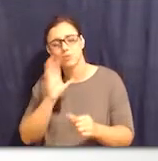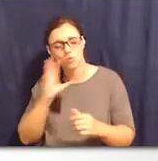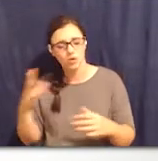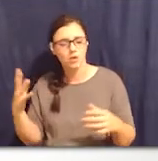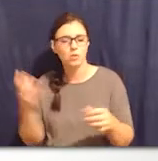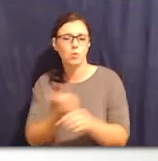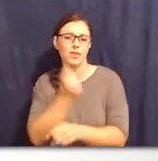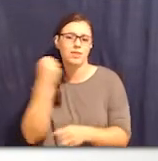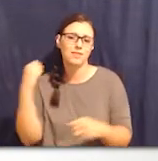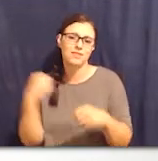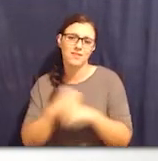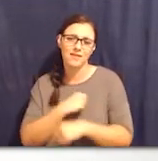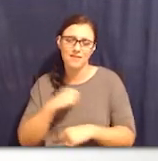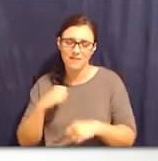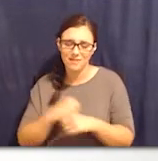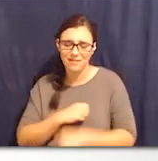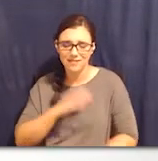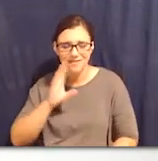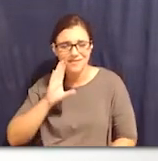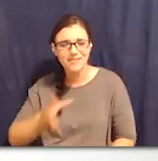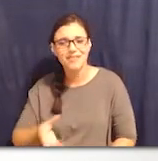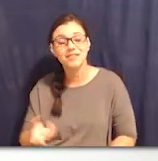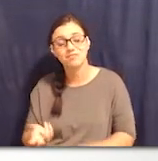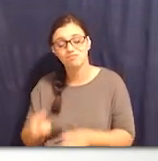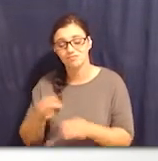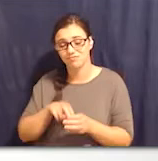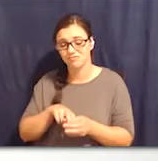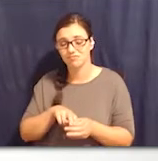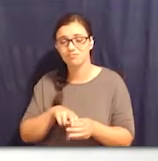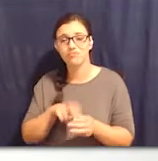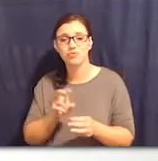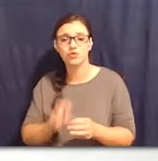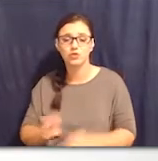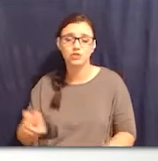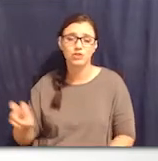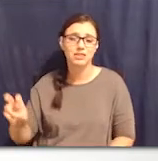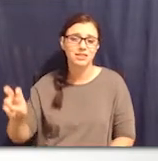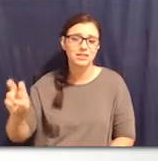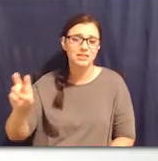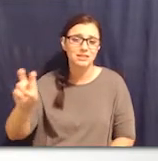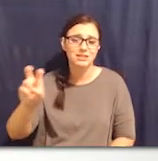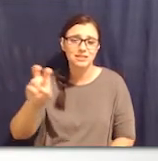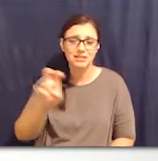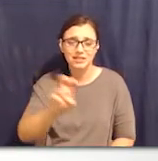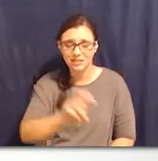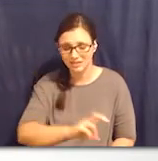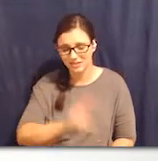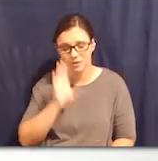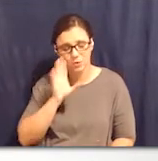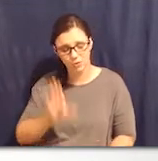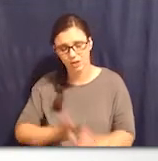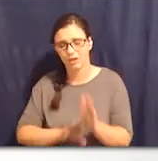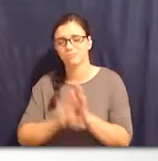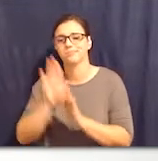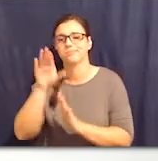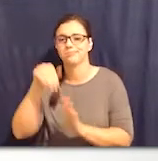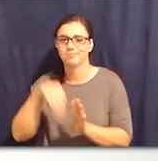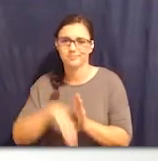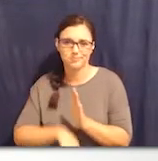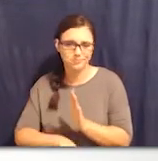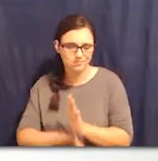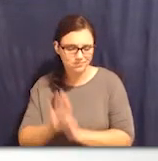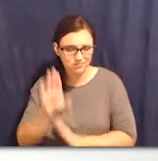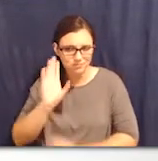on and go on to win the fight. Embark on a journey